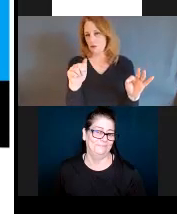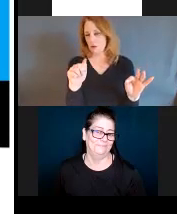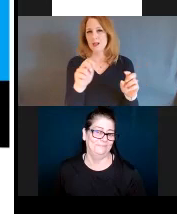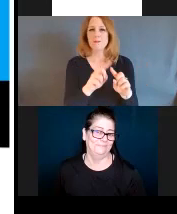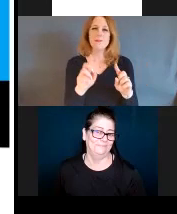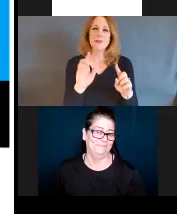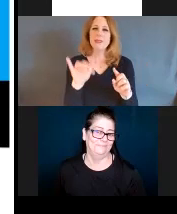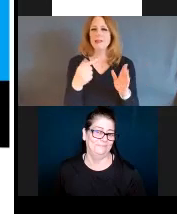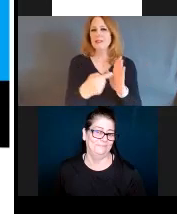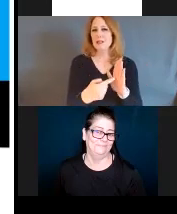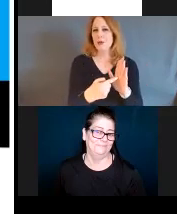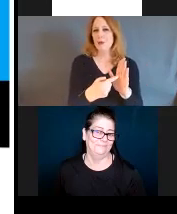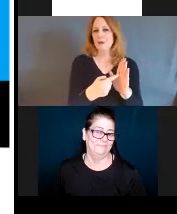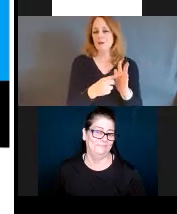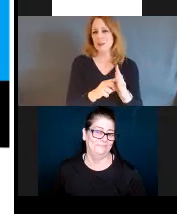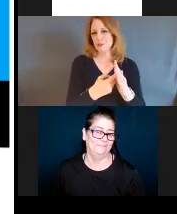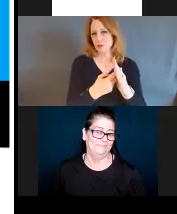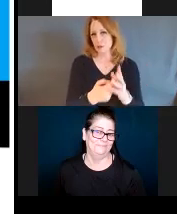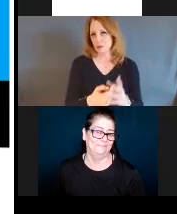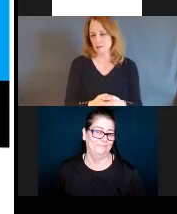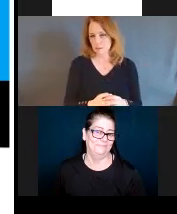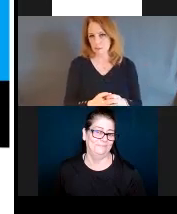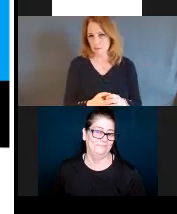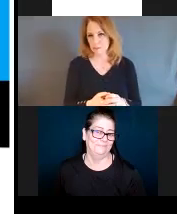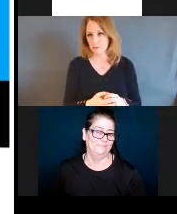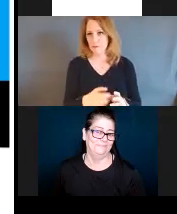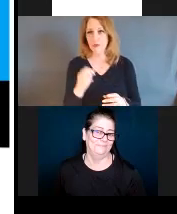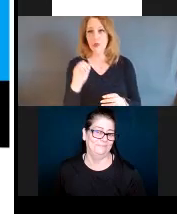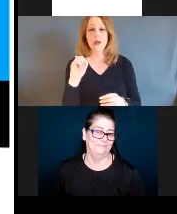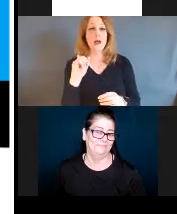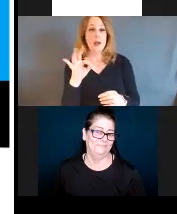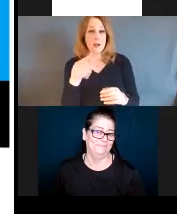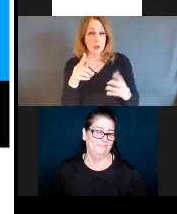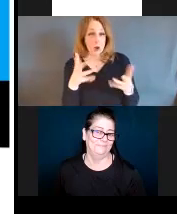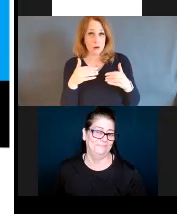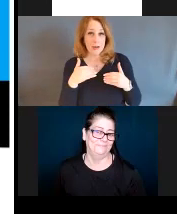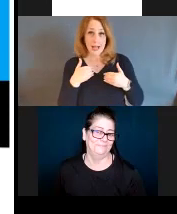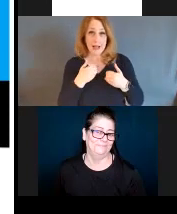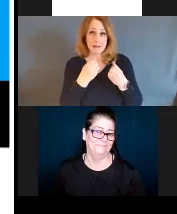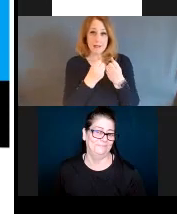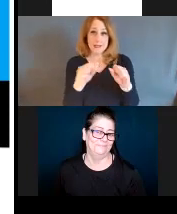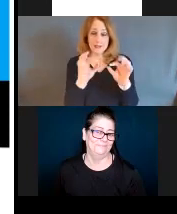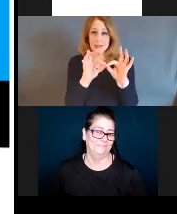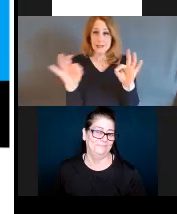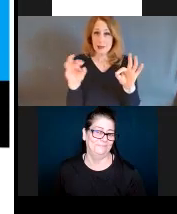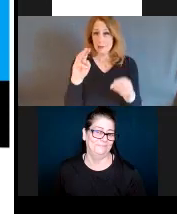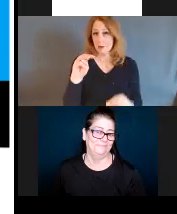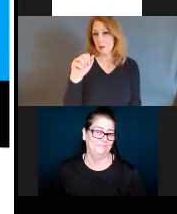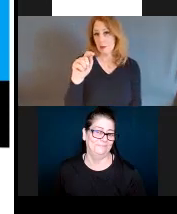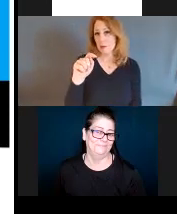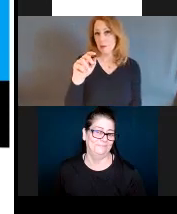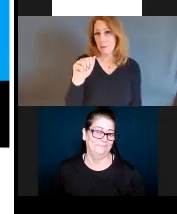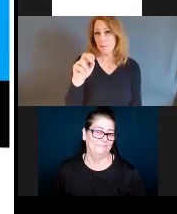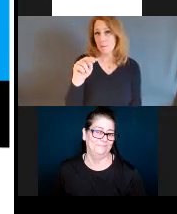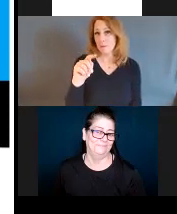of examples to get you started. If you have a safety statement or mantra, if you want to share that in the chat, if you know